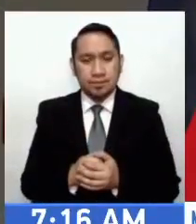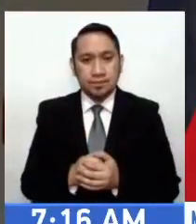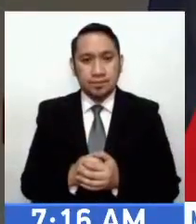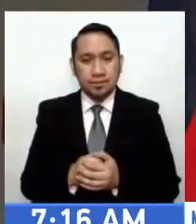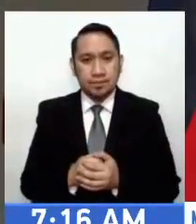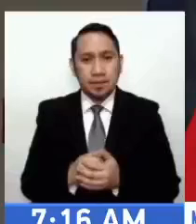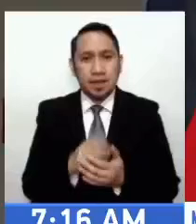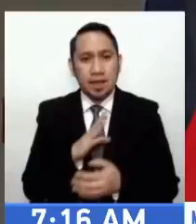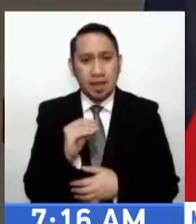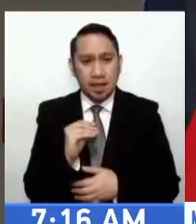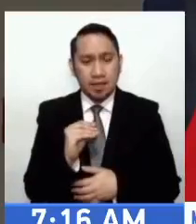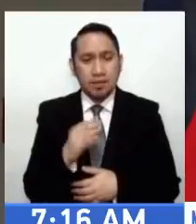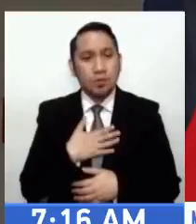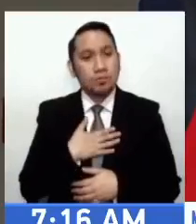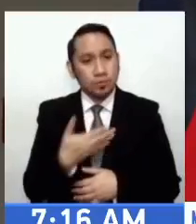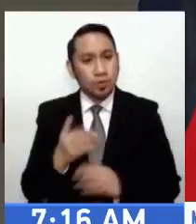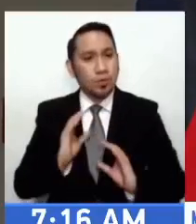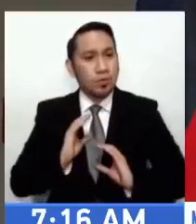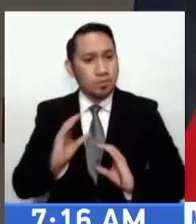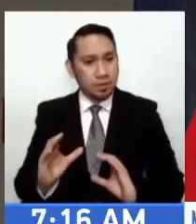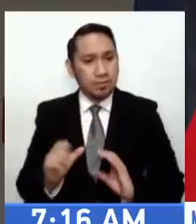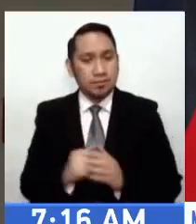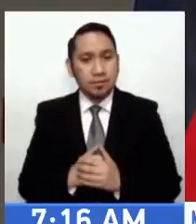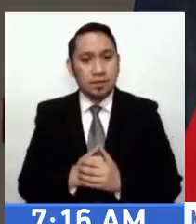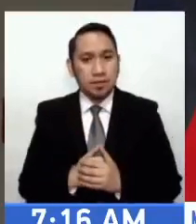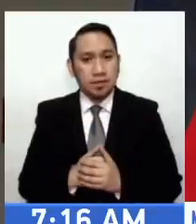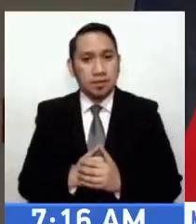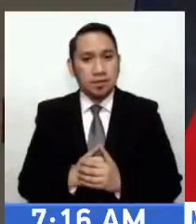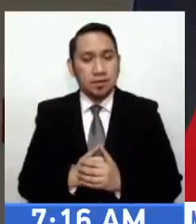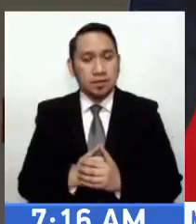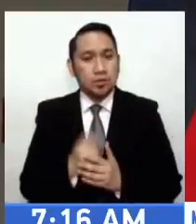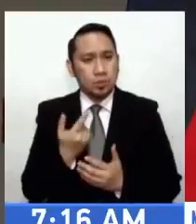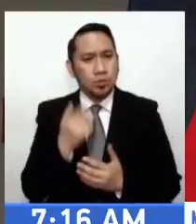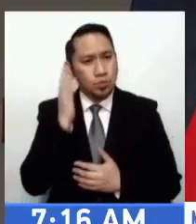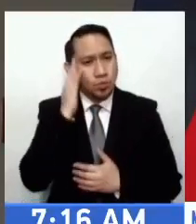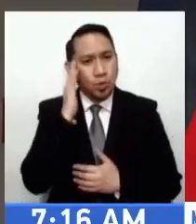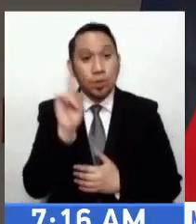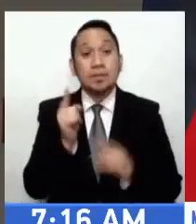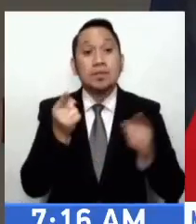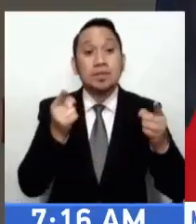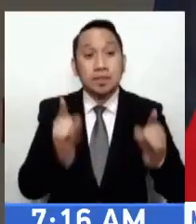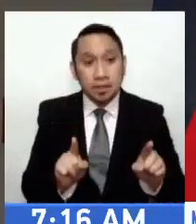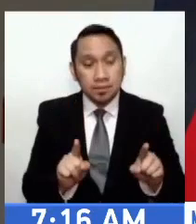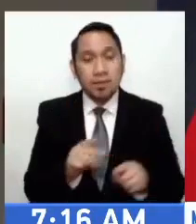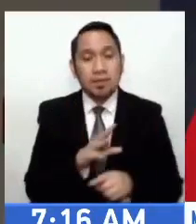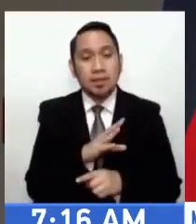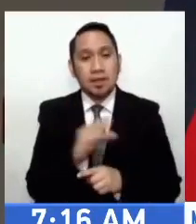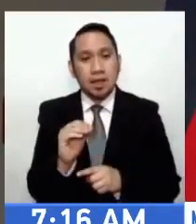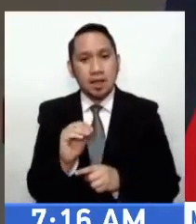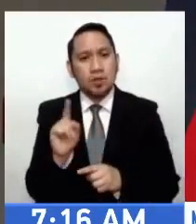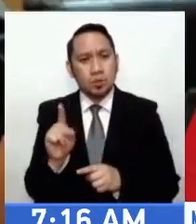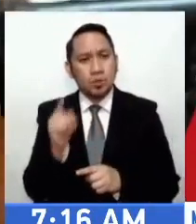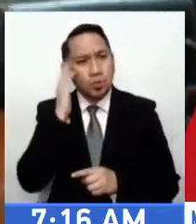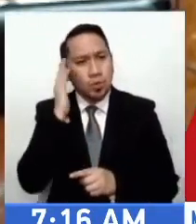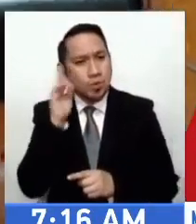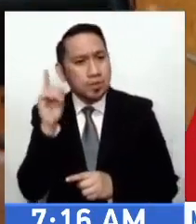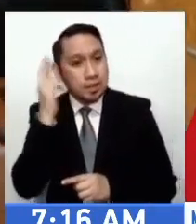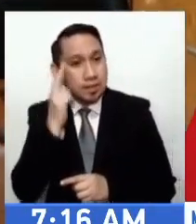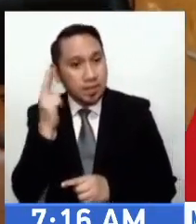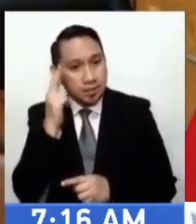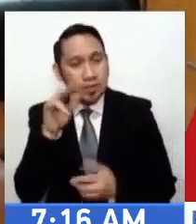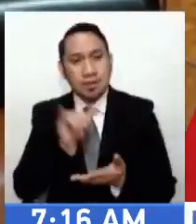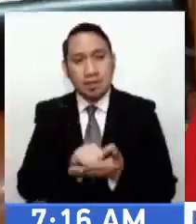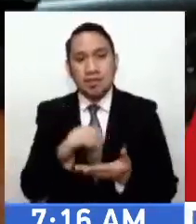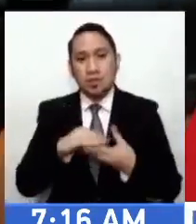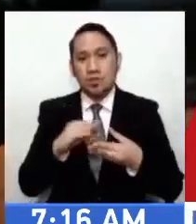commitment to find out what's happening and to get to the bottom of things. That's the kind of story that I like doing. Ito ang